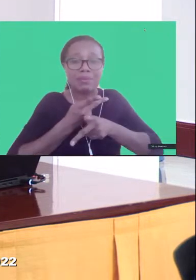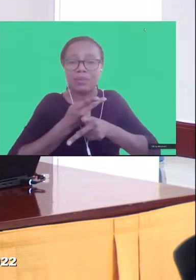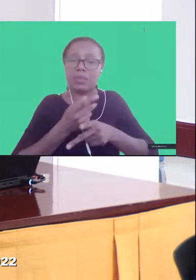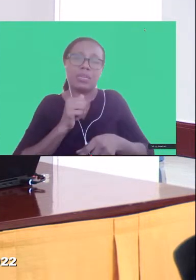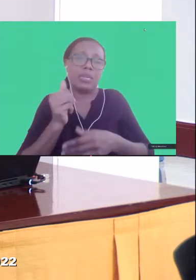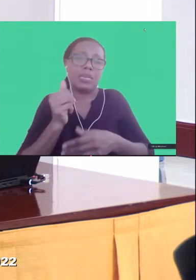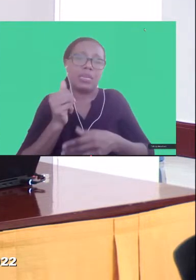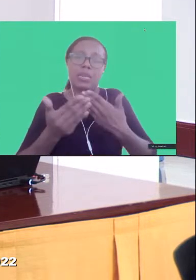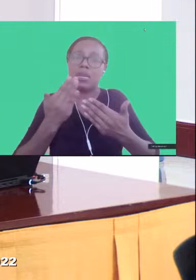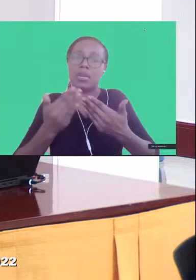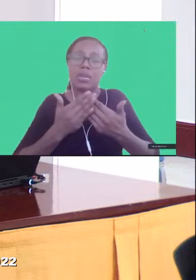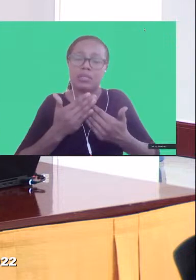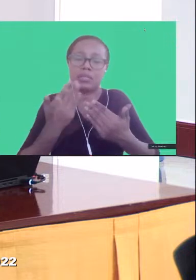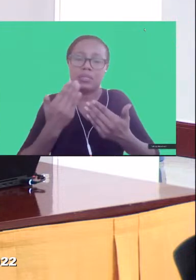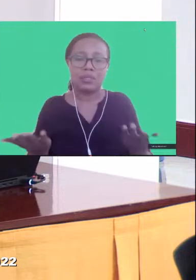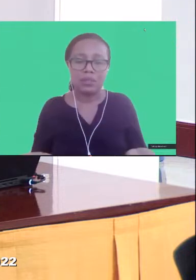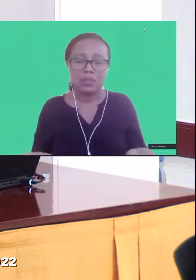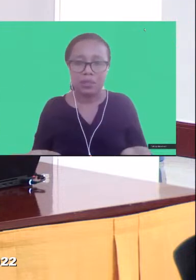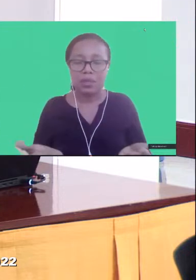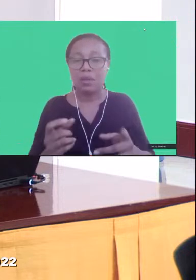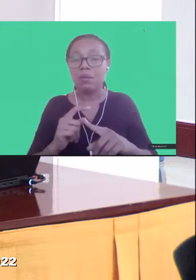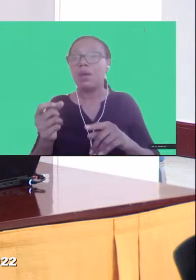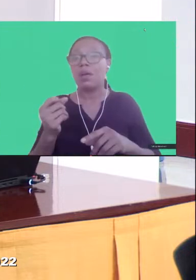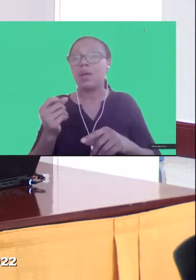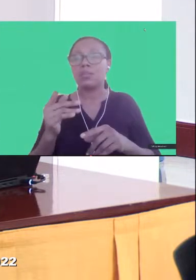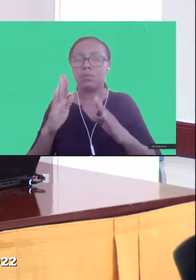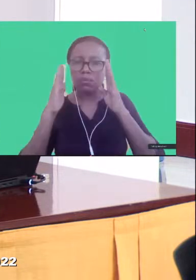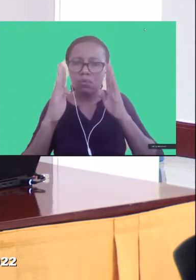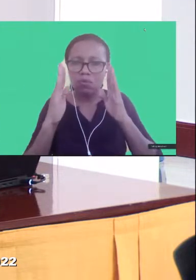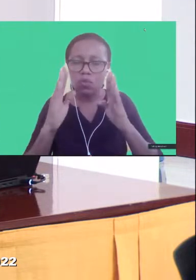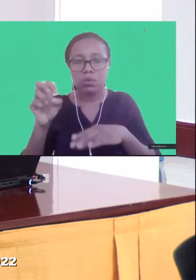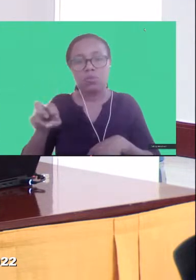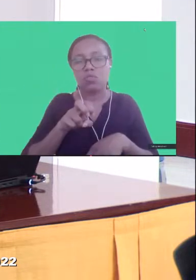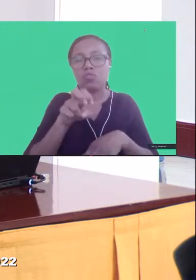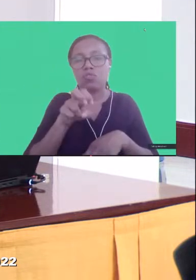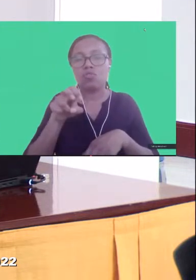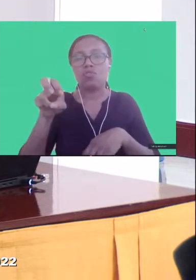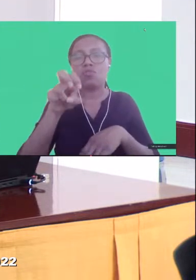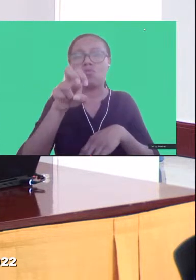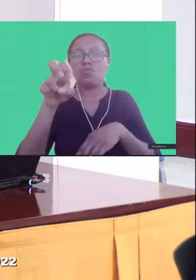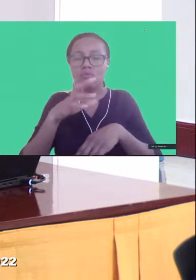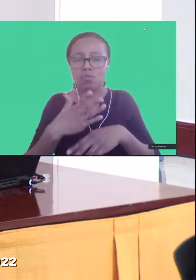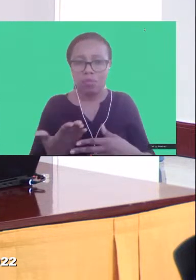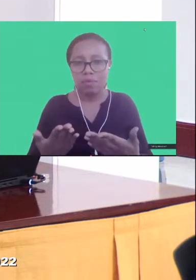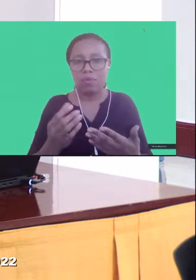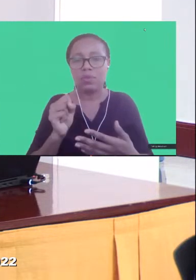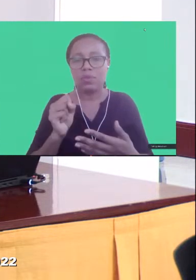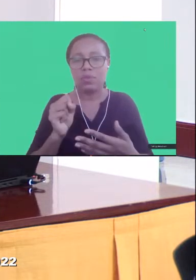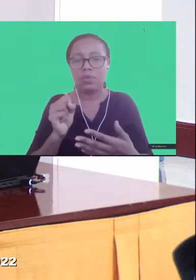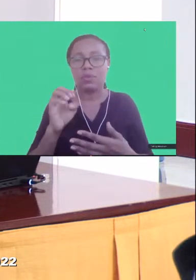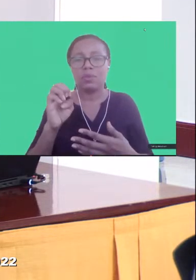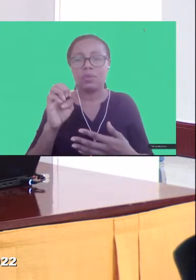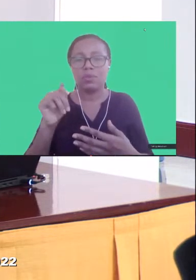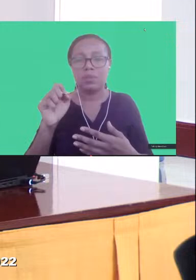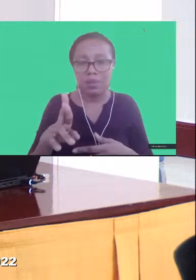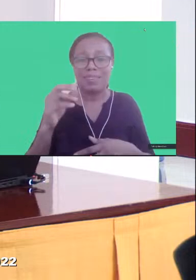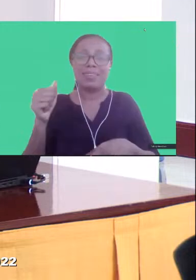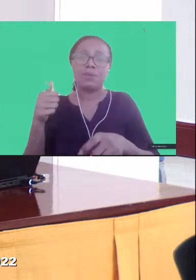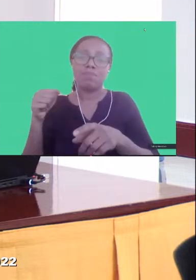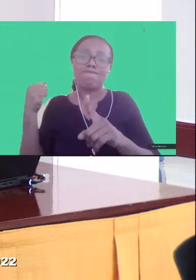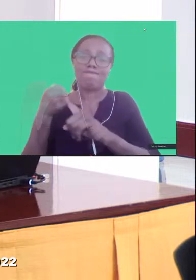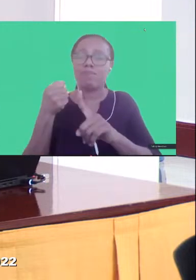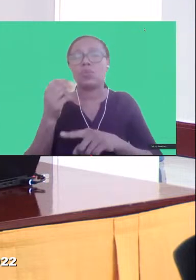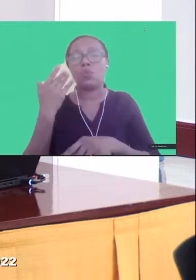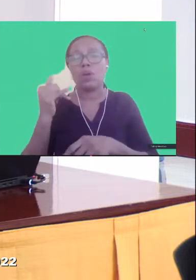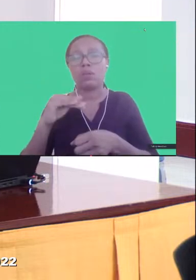been severely impacted by COVID under this new phase of the program. So I'll just go quickly